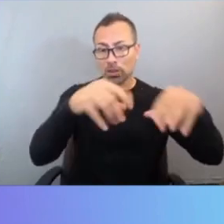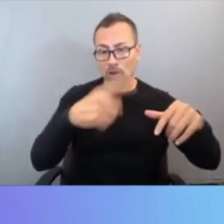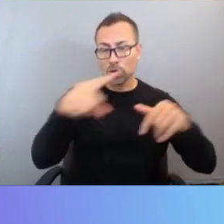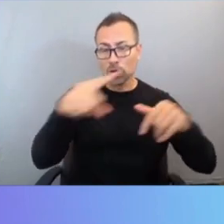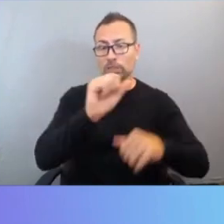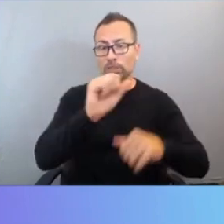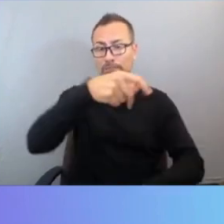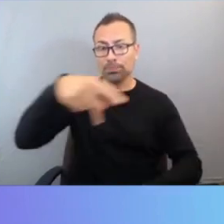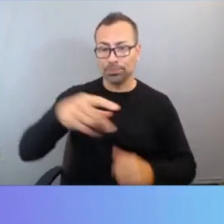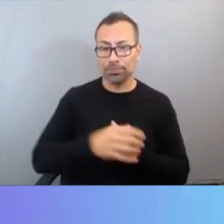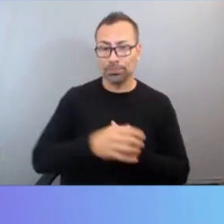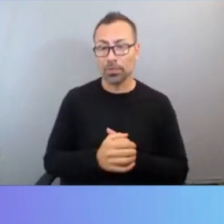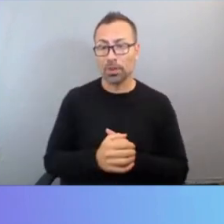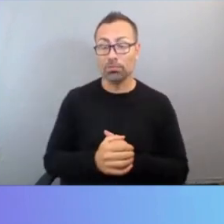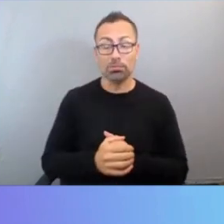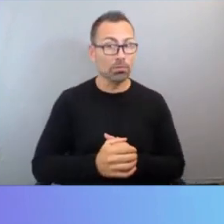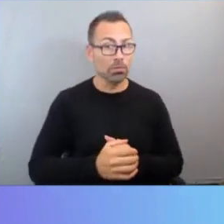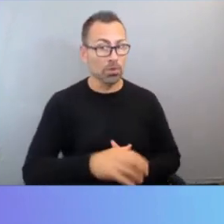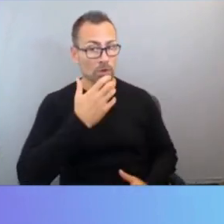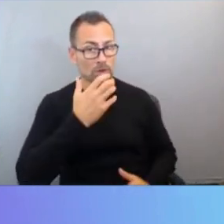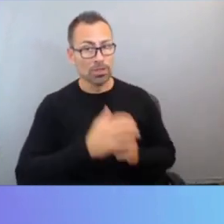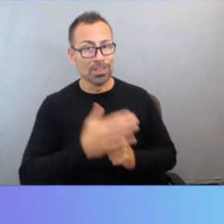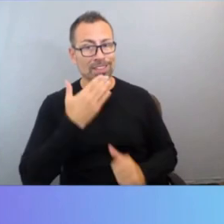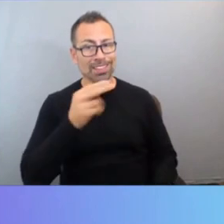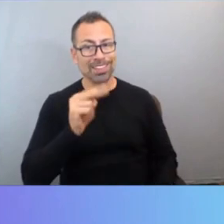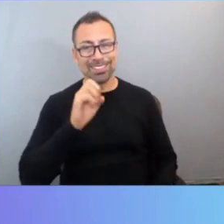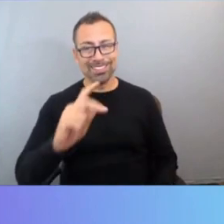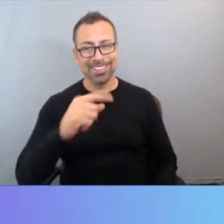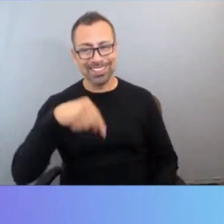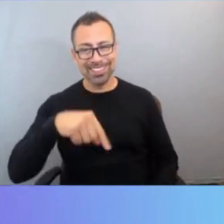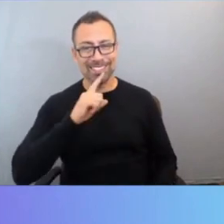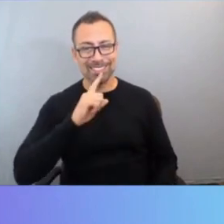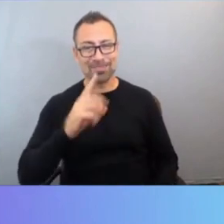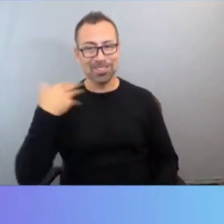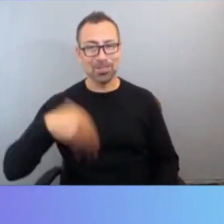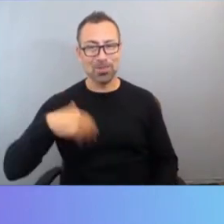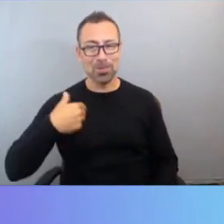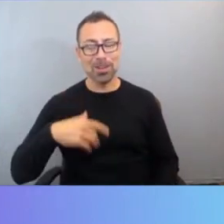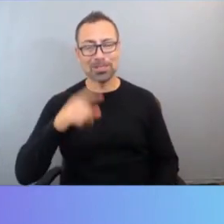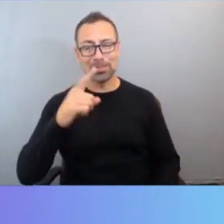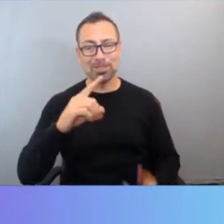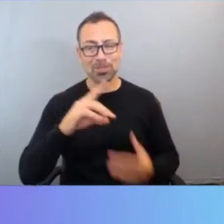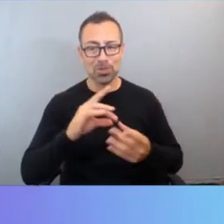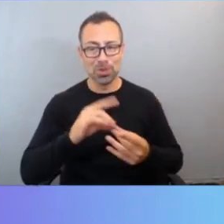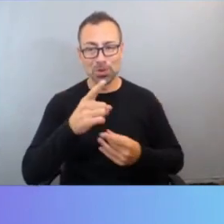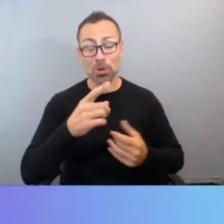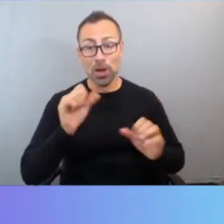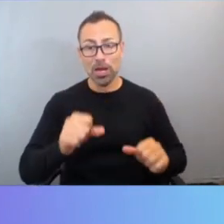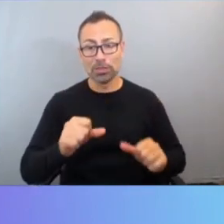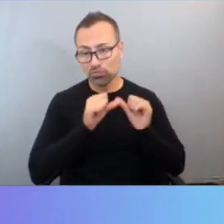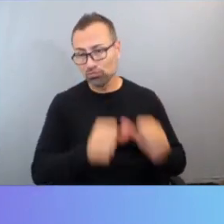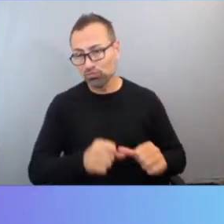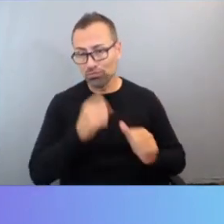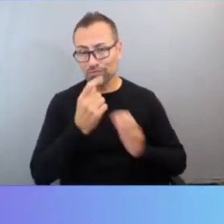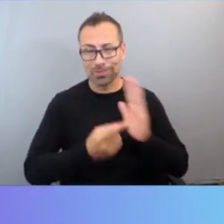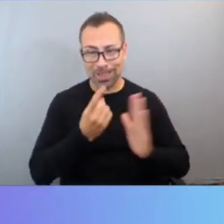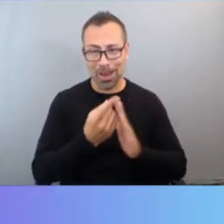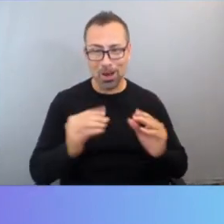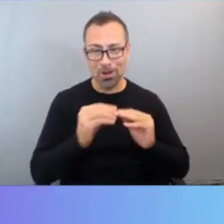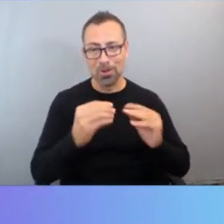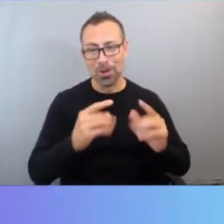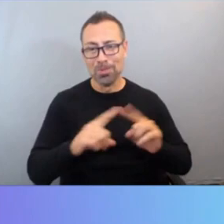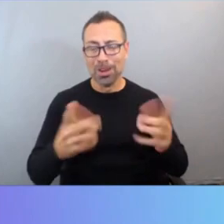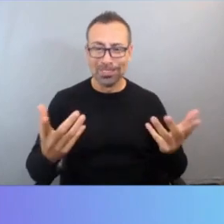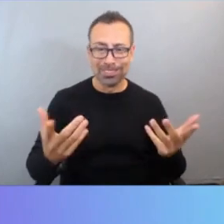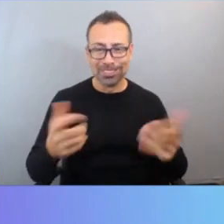Nick, for being here. I mean, this was just super awesome. You know, we could speak with you, I think, for another hour or so, but... I wish we had more time. I wish I had more time. But, unfortunately,